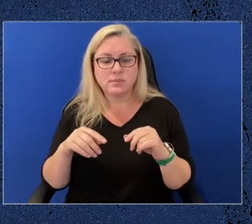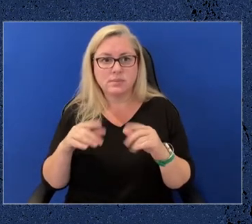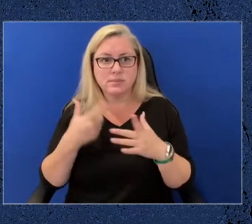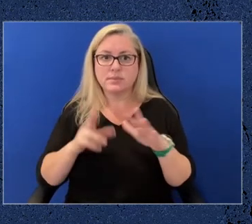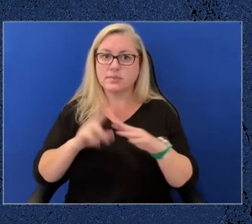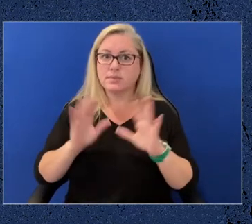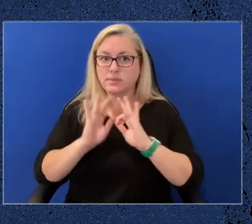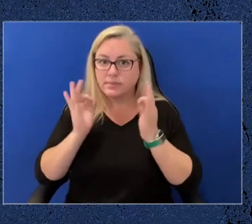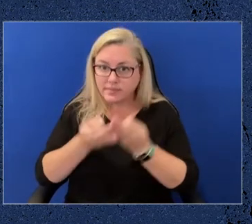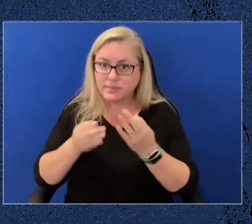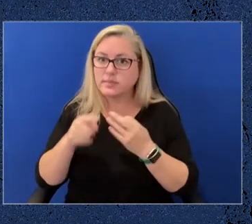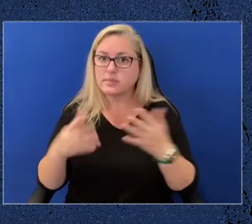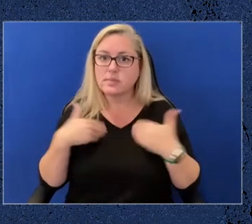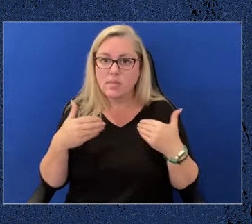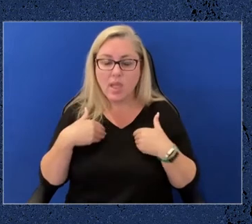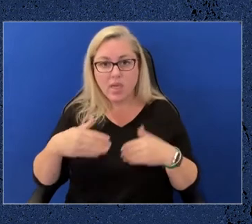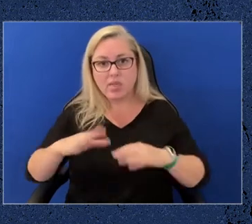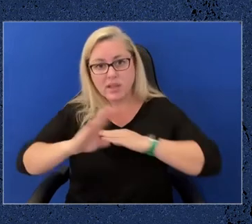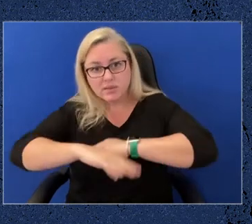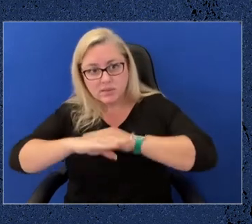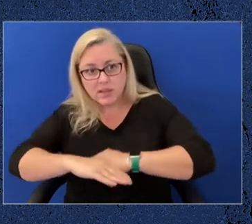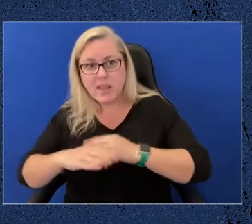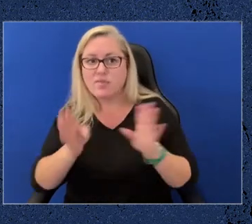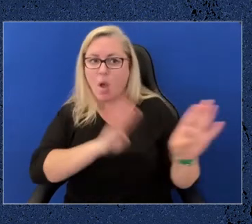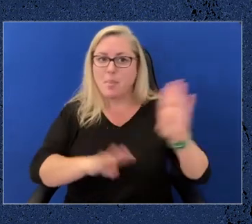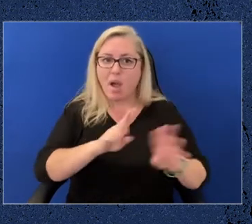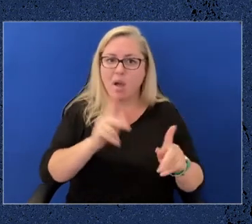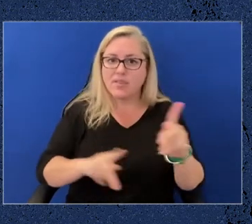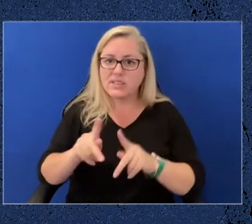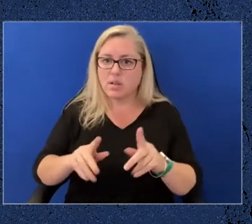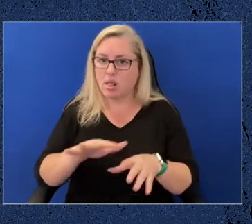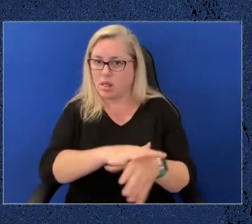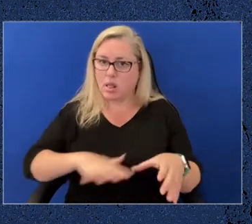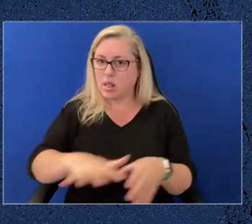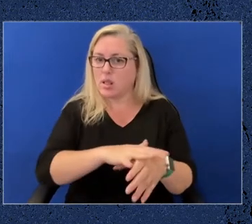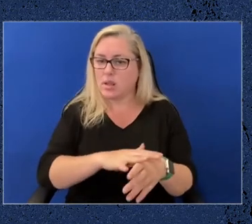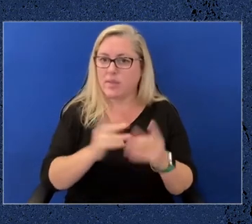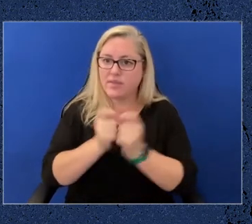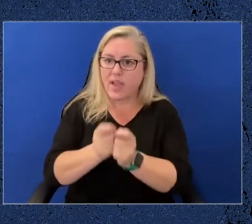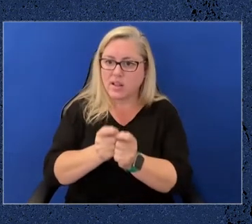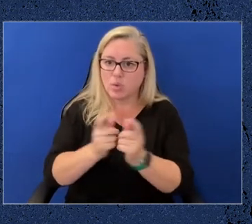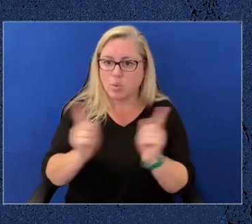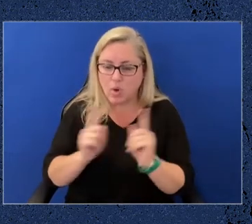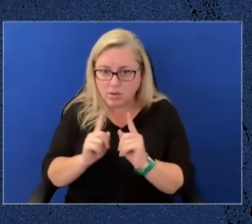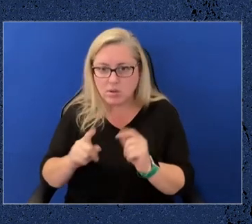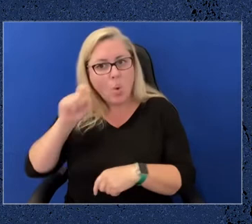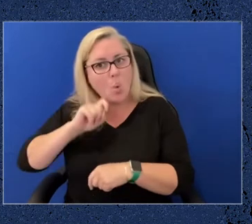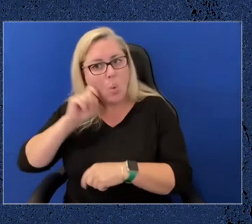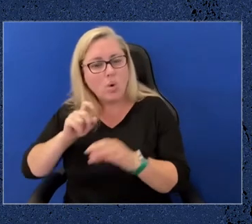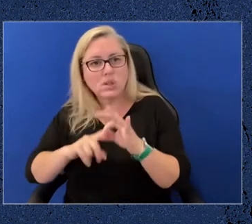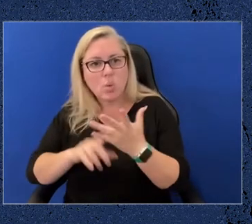agencies consider a healthy country, they've got this checklist of biophysical values, tree cover, species, water quality. It's actually much